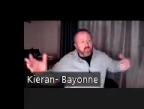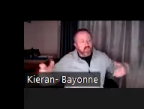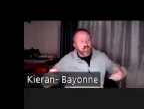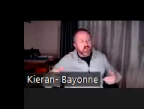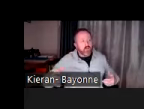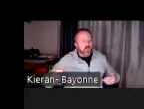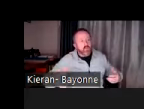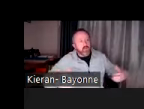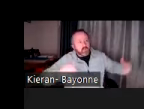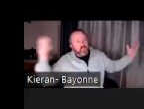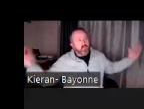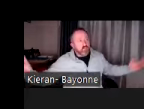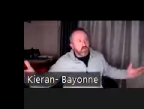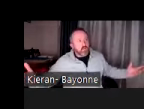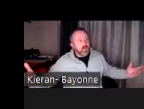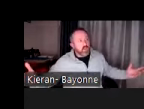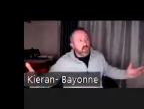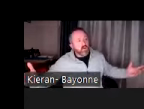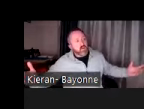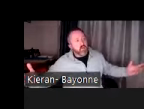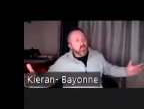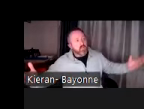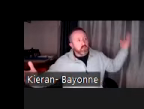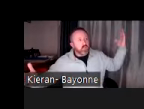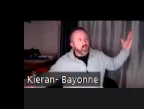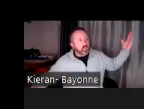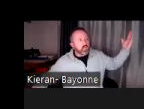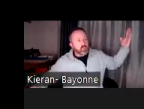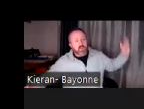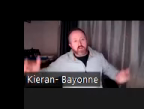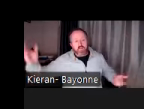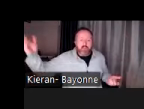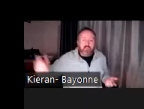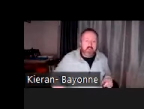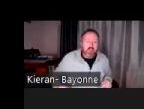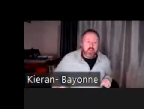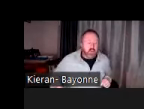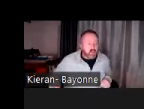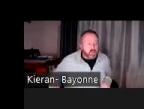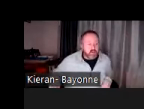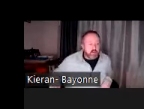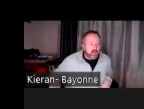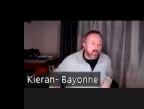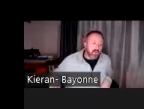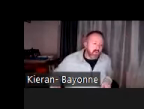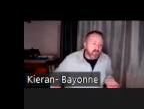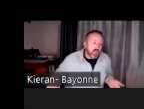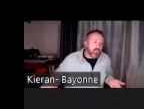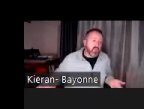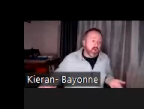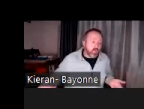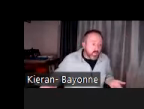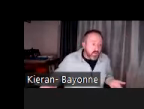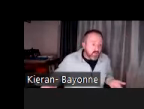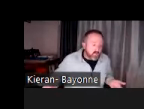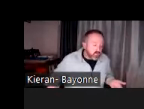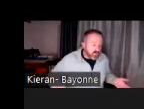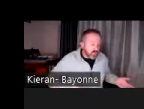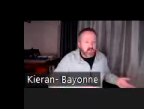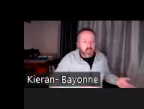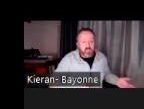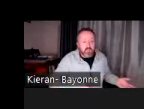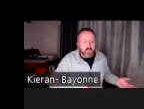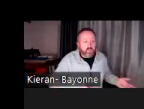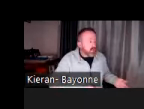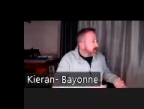I've noticed like, you know, like something's different about this block, and then I realize, oh, that tree is gone, you know. And then if they are replaced, because usually